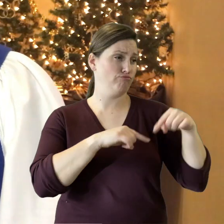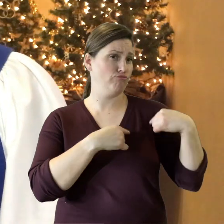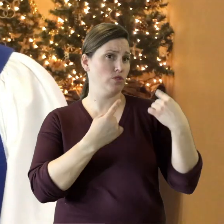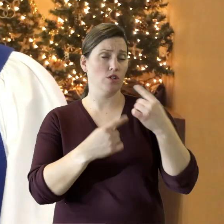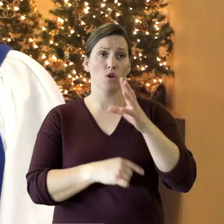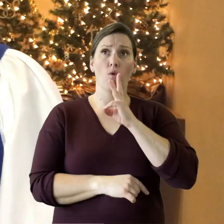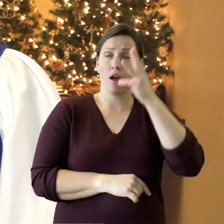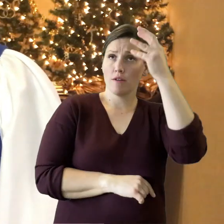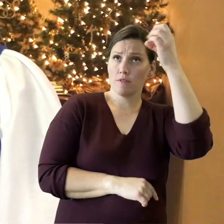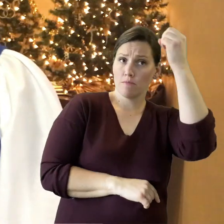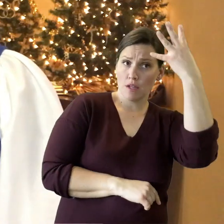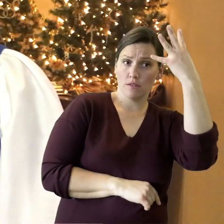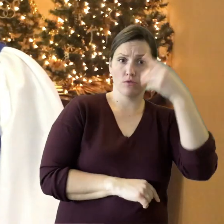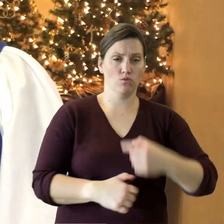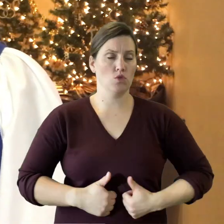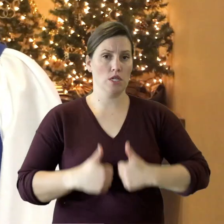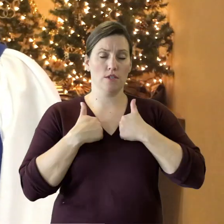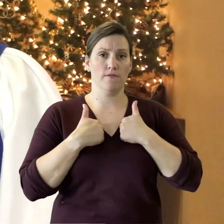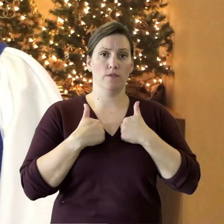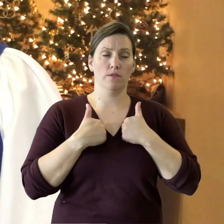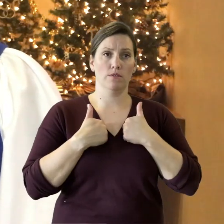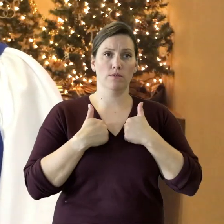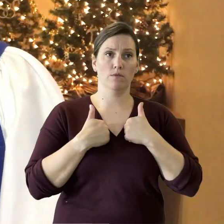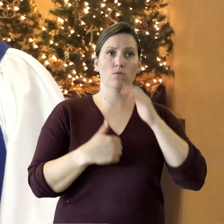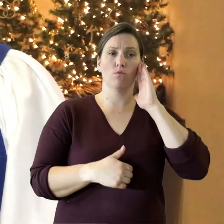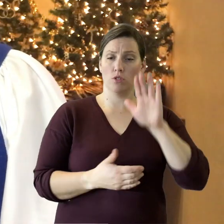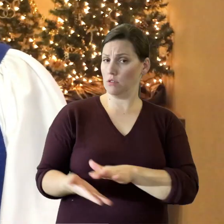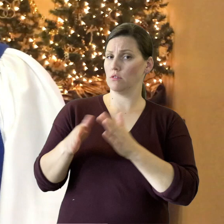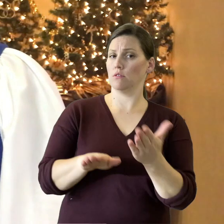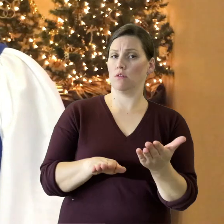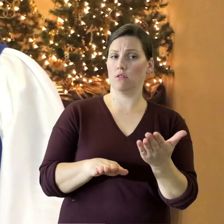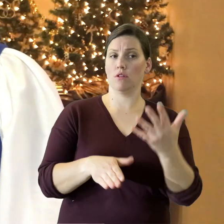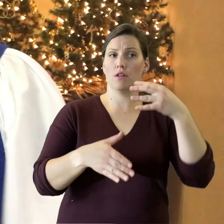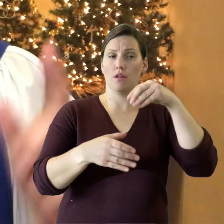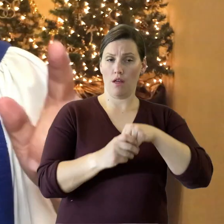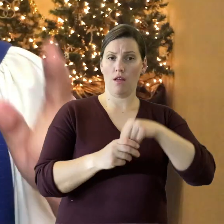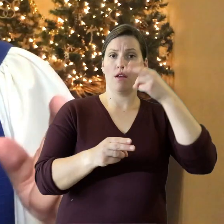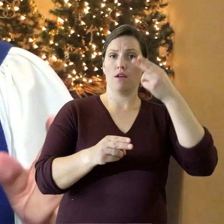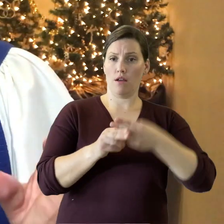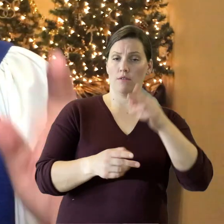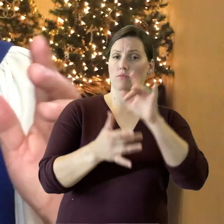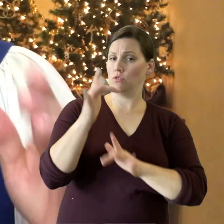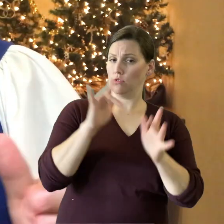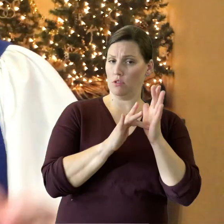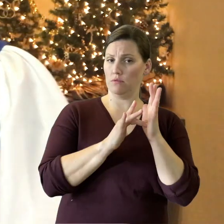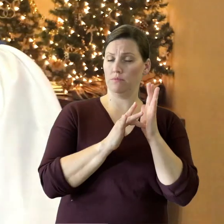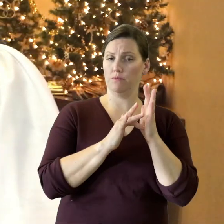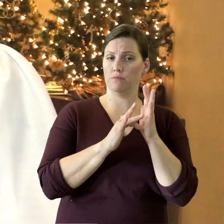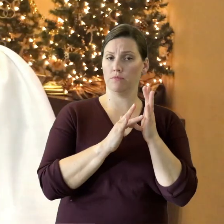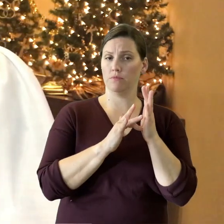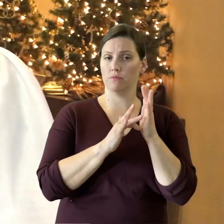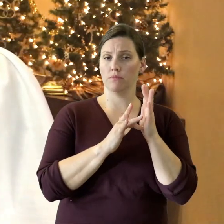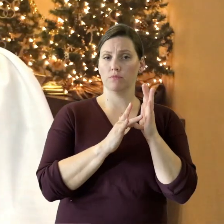Ever since your baptism, you live and you will die in the name of